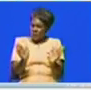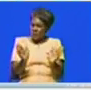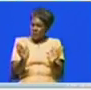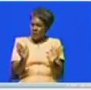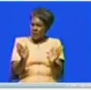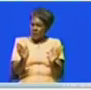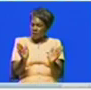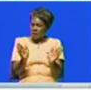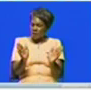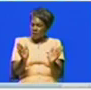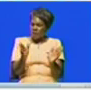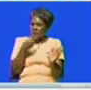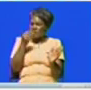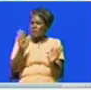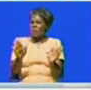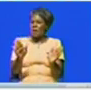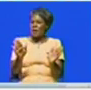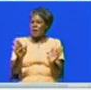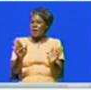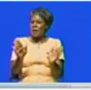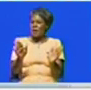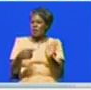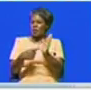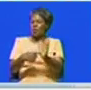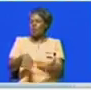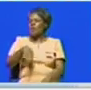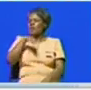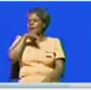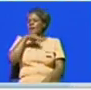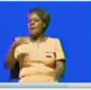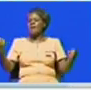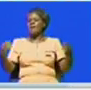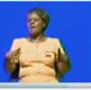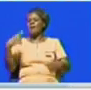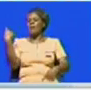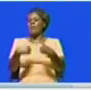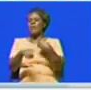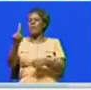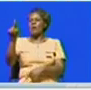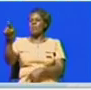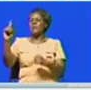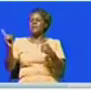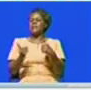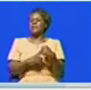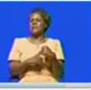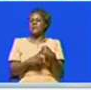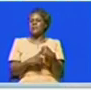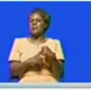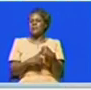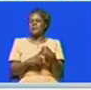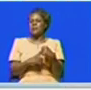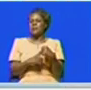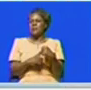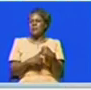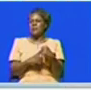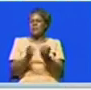a scrutiny, the answer would have come out obviously that Raila Amolo Odinga beat Uhuru Kenyatta by 1.6 million votes. That is why